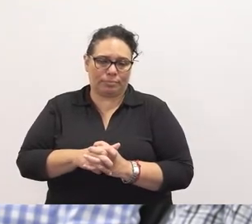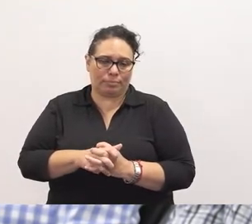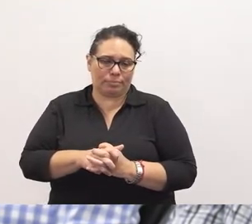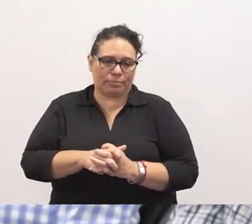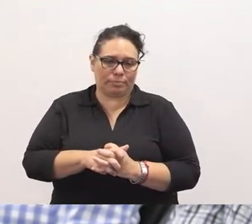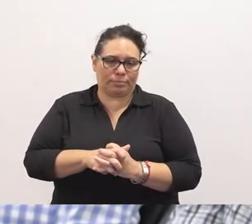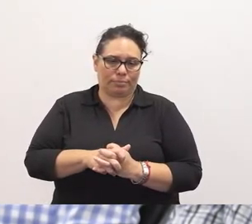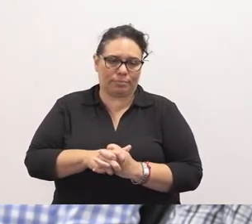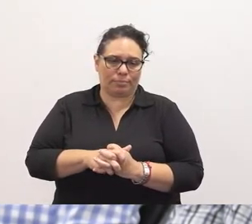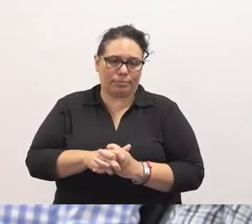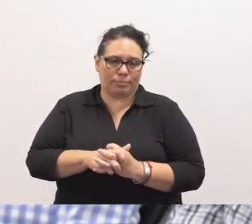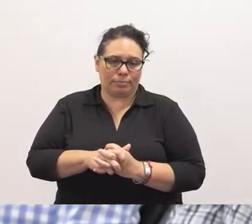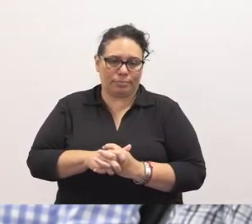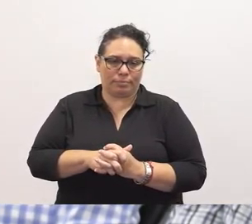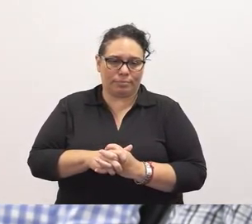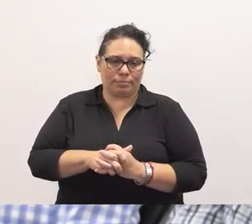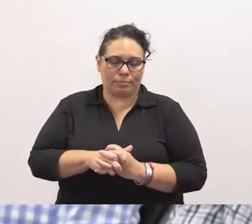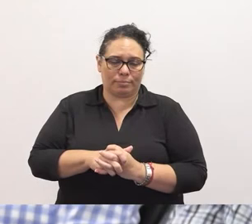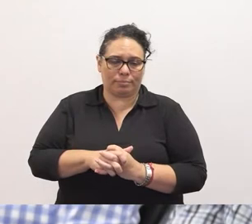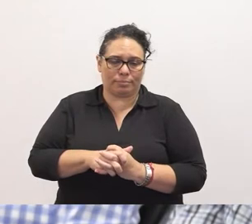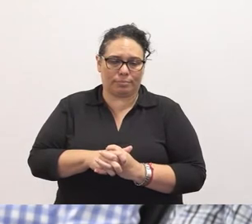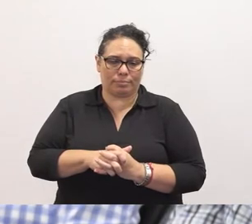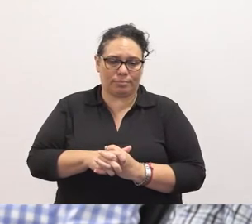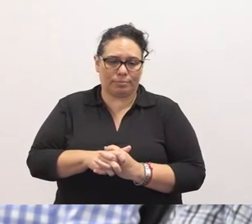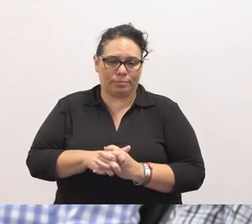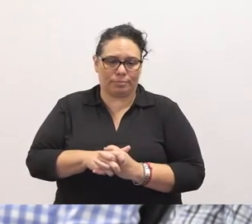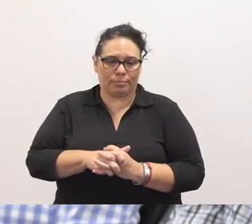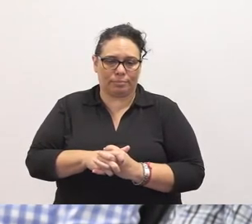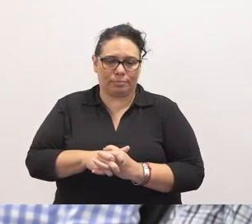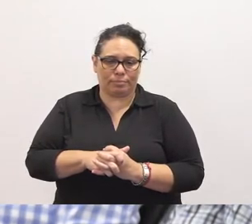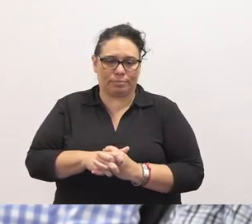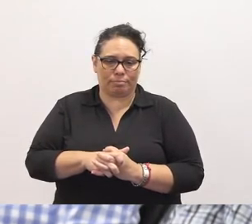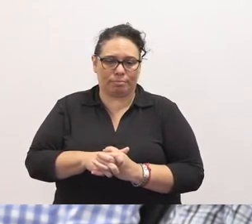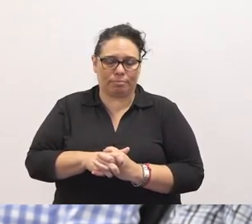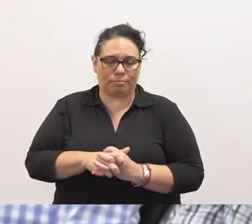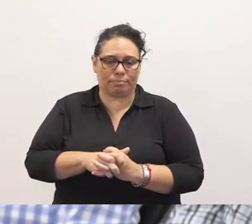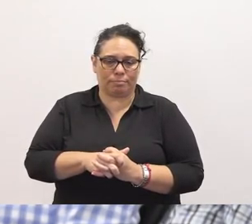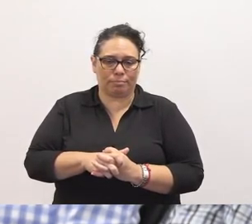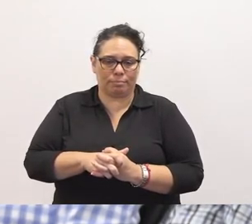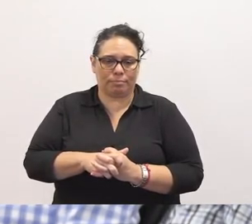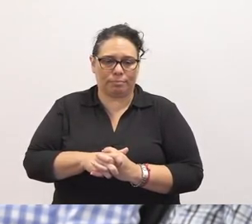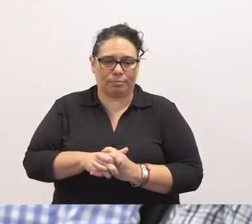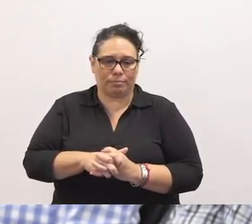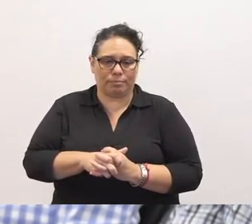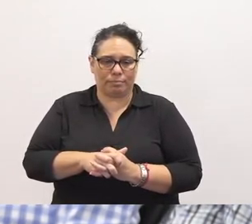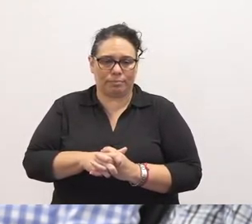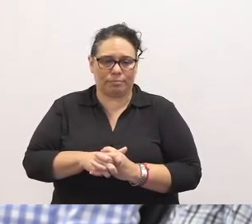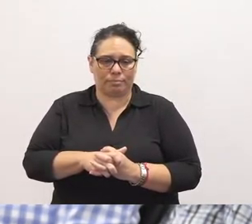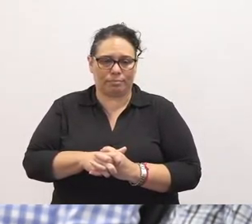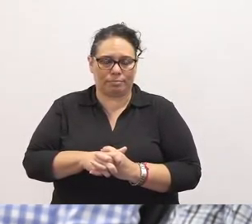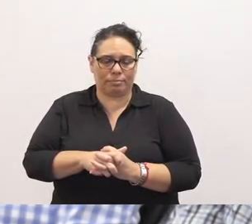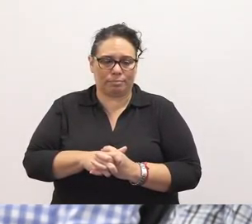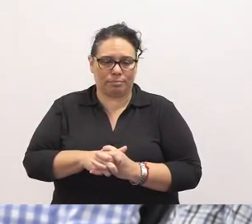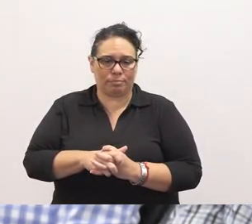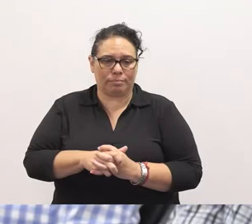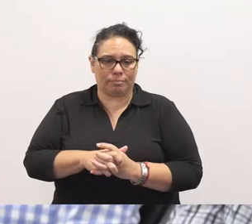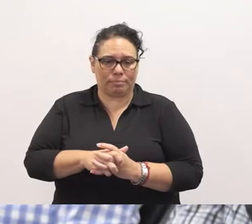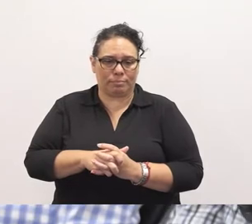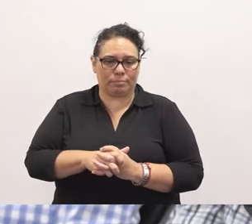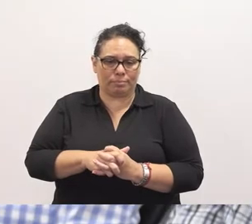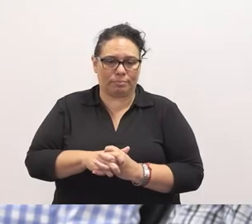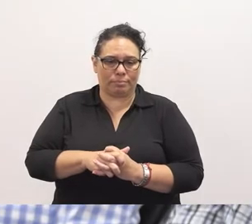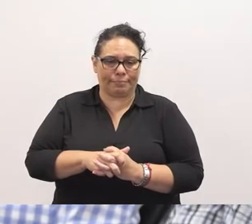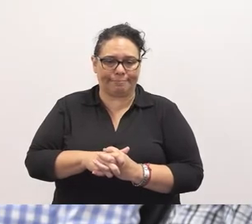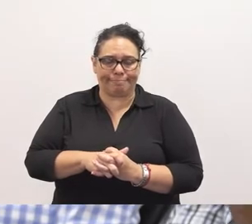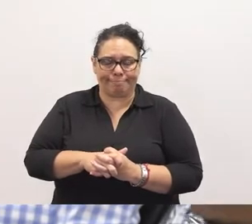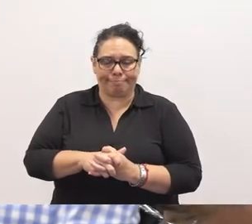ka daoy pontae lattaphol neu tam neu sala vie man ban dol duoch bomnong tae yeung troe ka